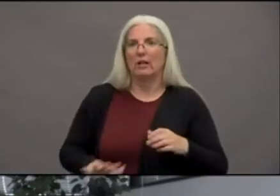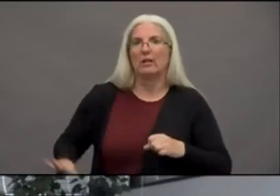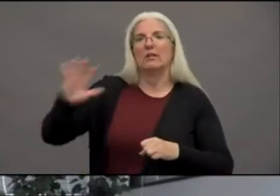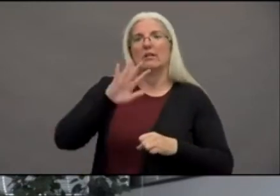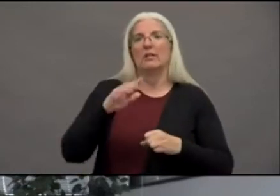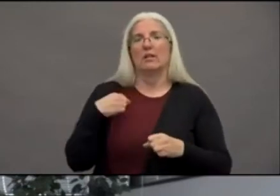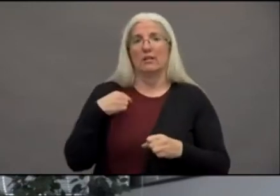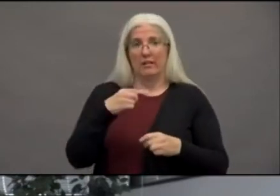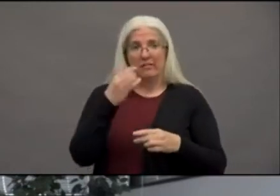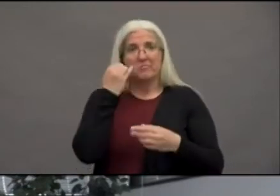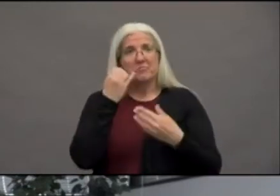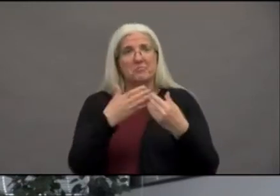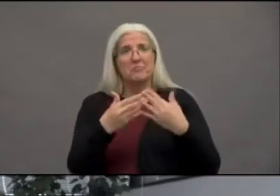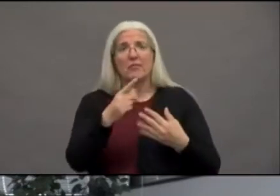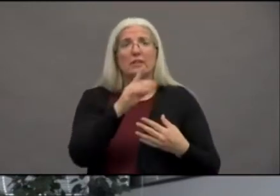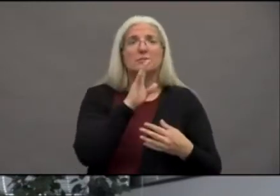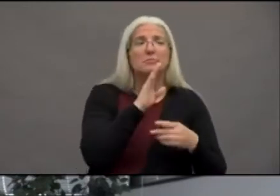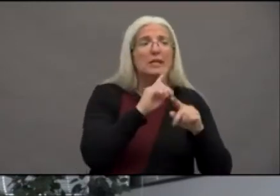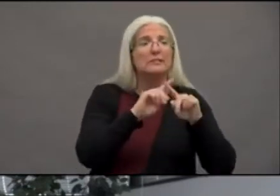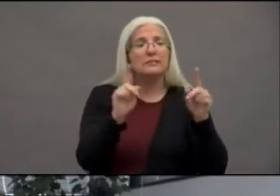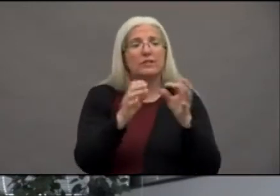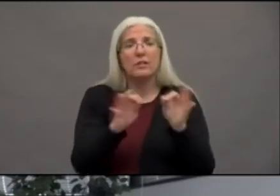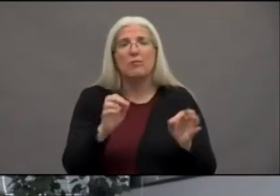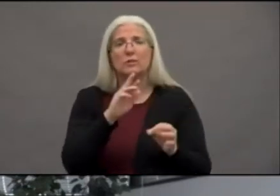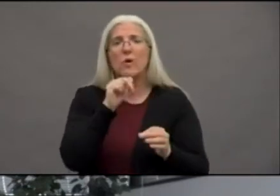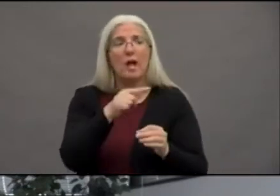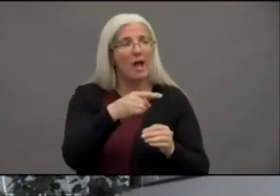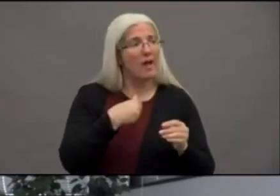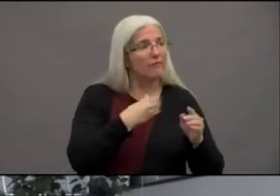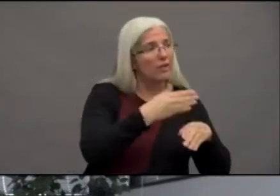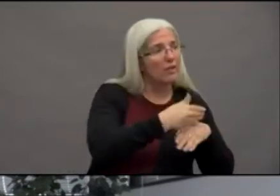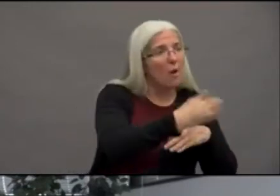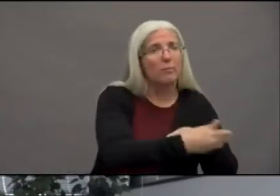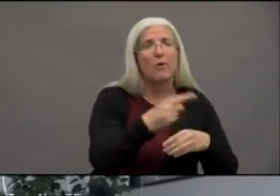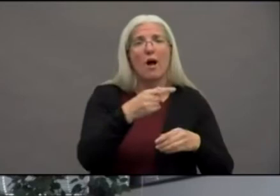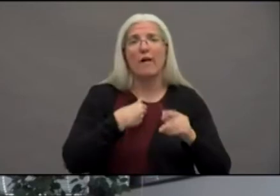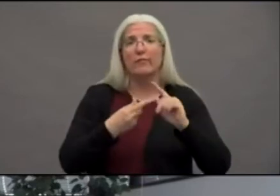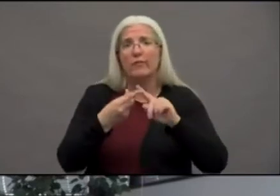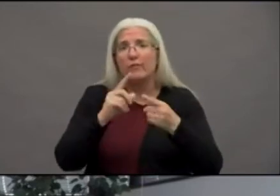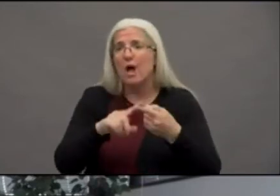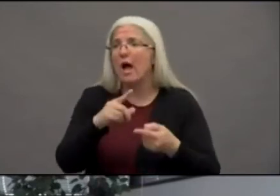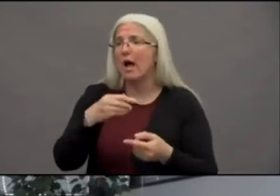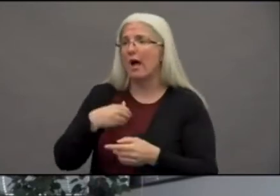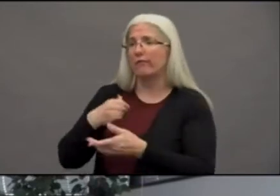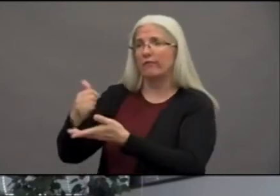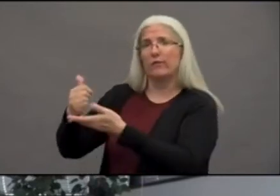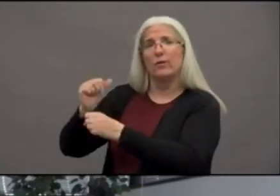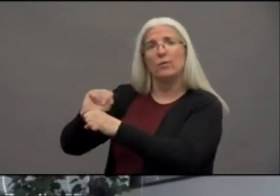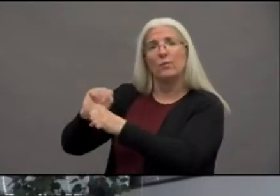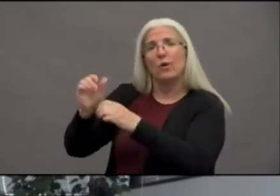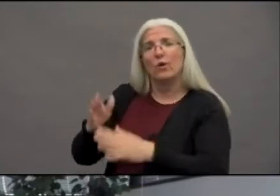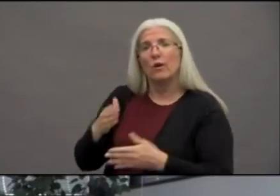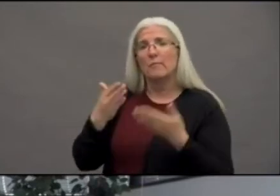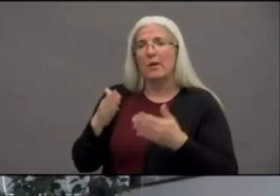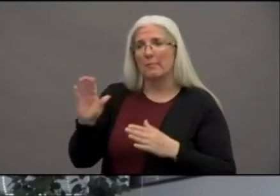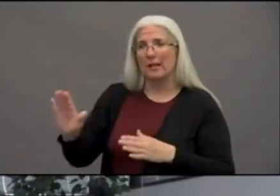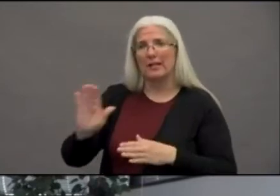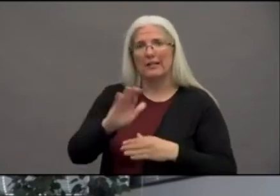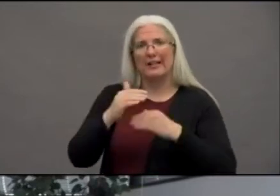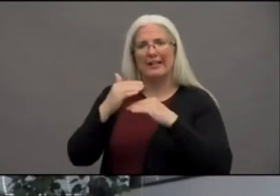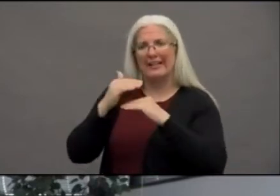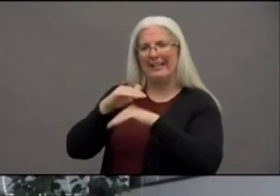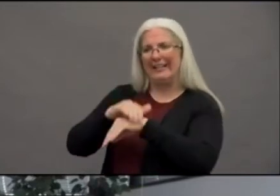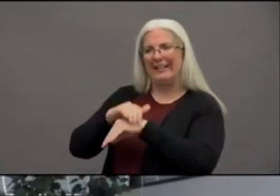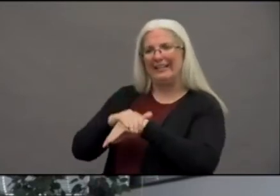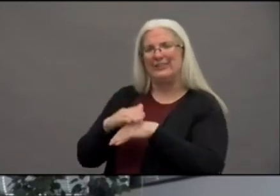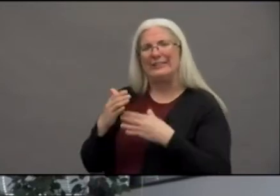have neighbors, you have friends, loved ones, co-workers, colleagues who may fall into the categories of limited English proficiency. Please let them